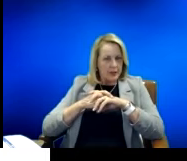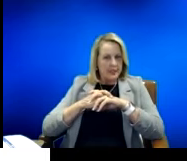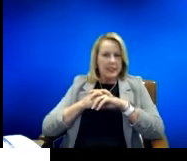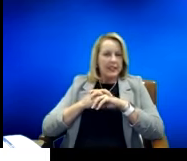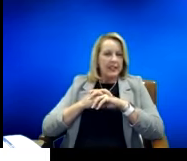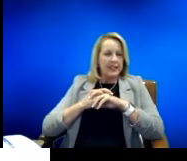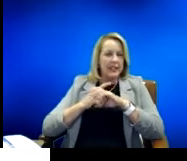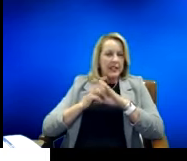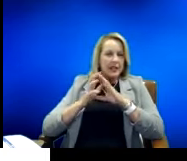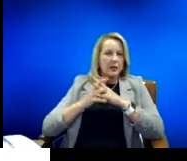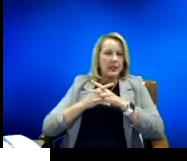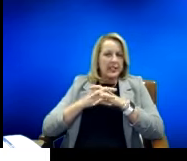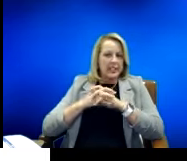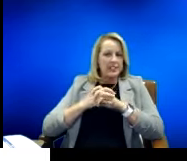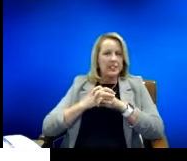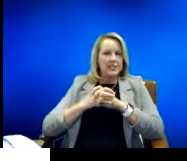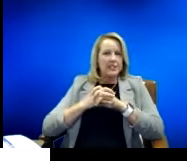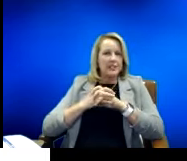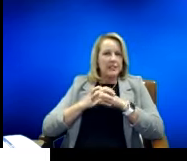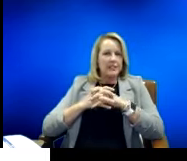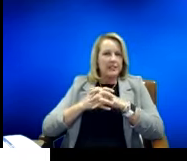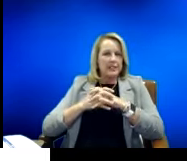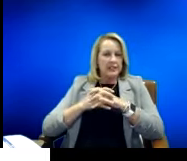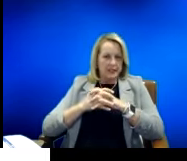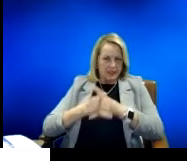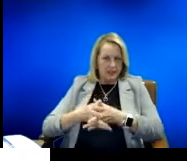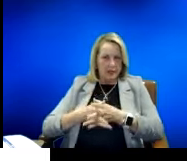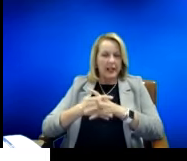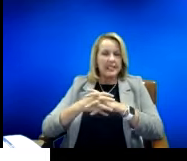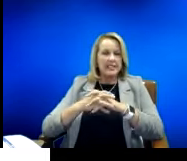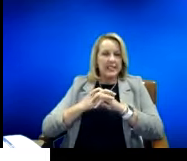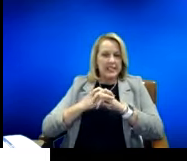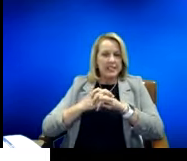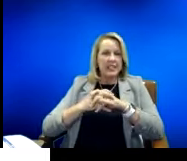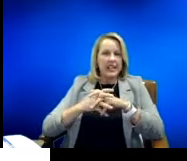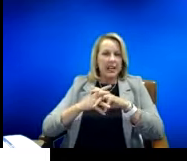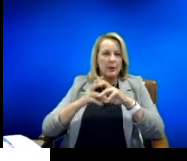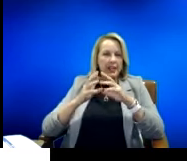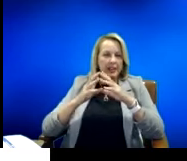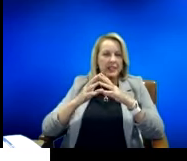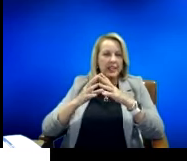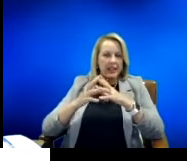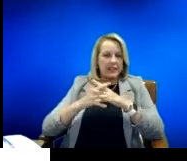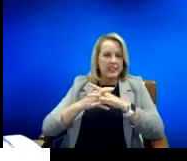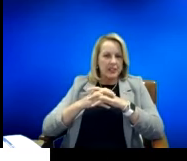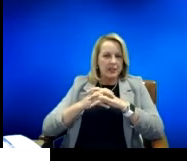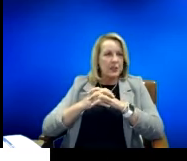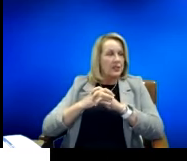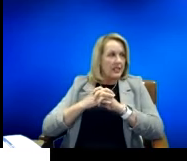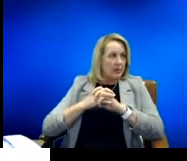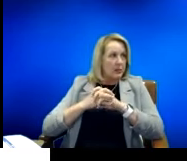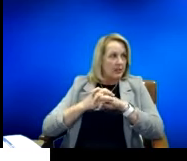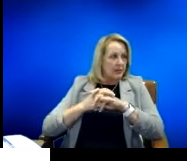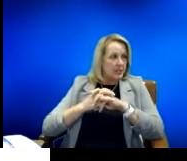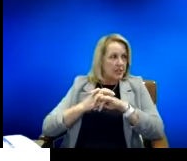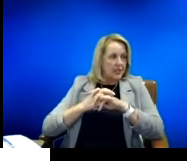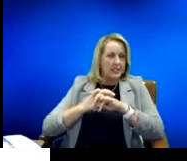disabled individuals, or is it going to be only that person the account's under? Correct. Each account would have to have its own